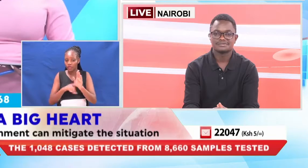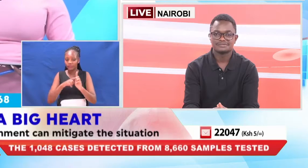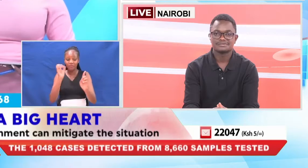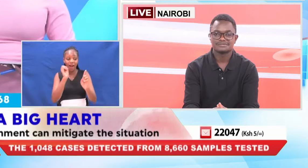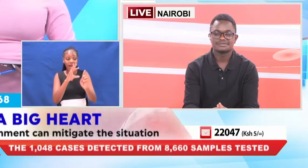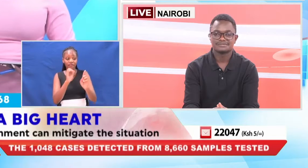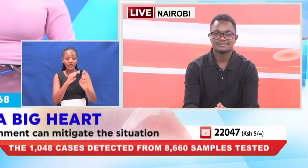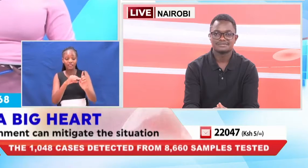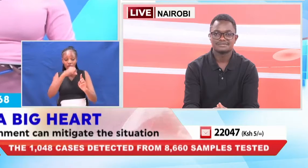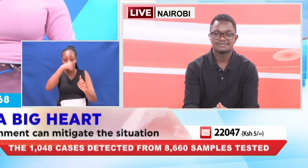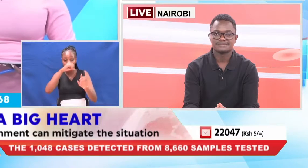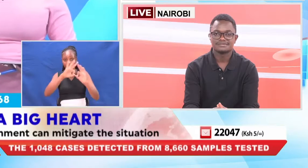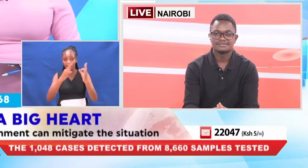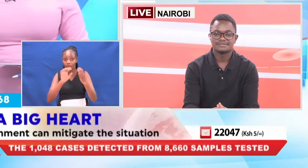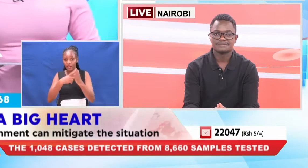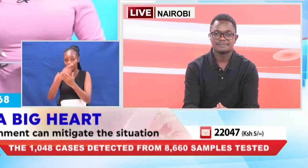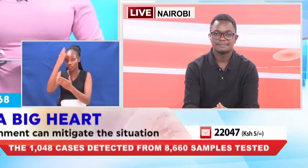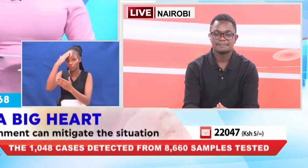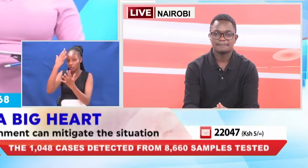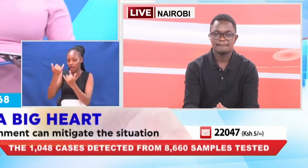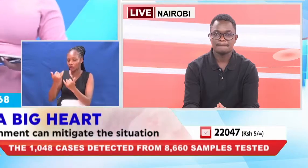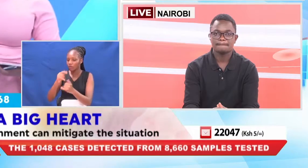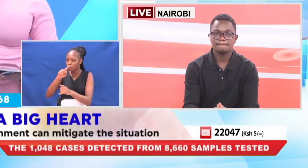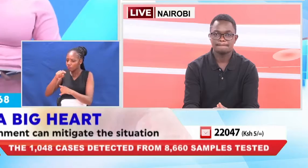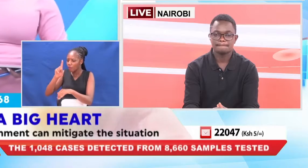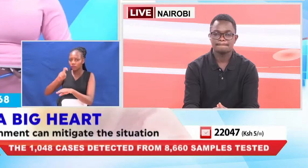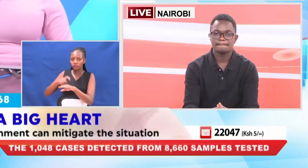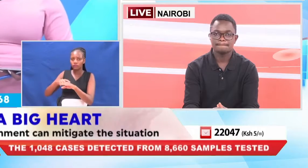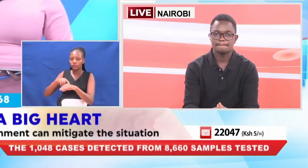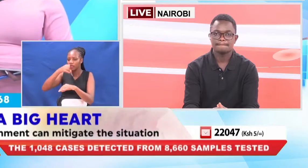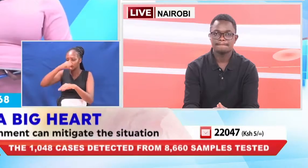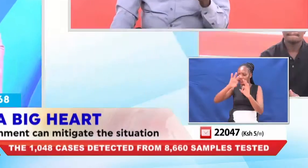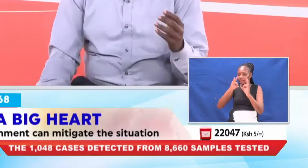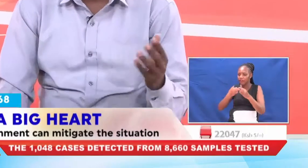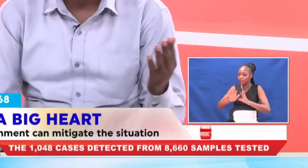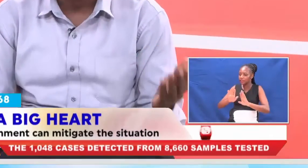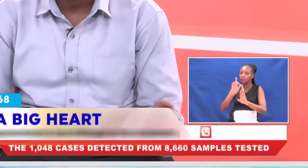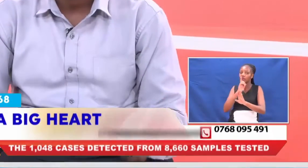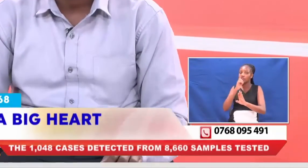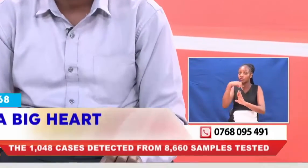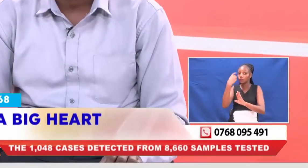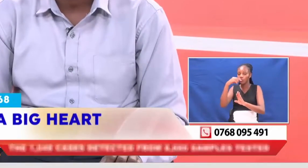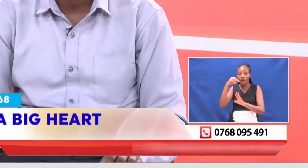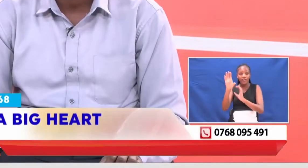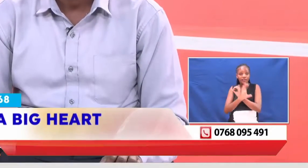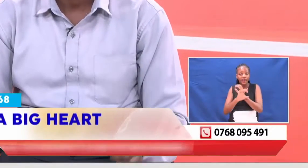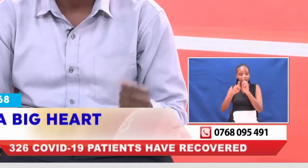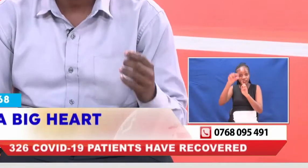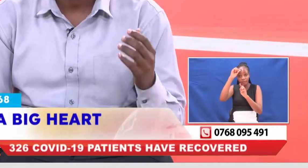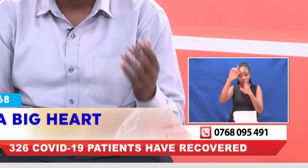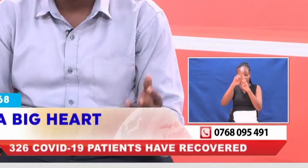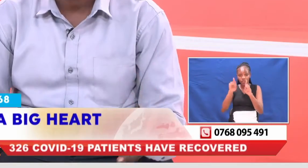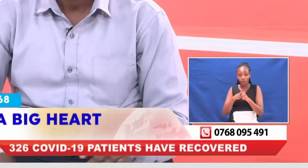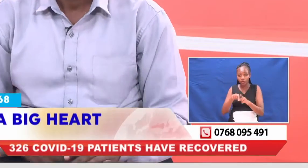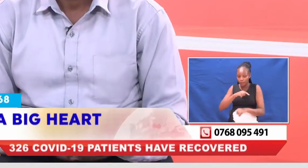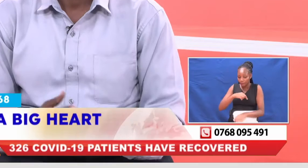street families. And you know, Mumbi, it is a time when street families have been quite abandoned, not only by the country, the mm-hmm. government, but also